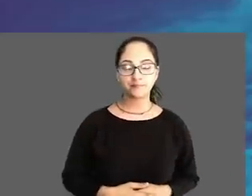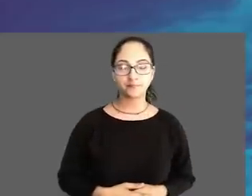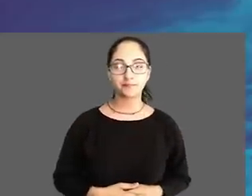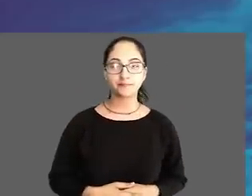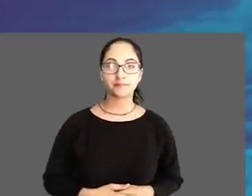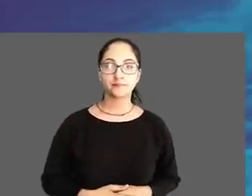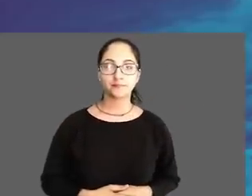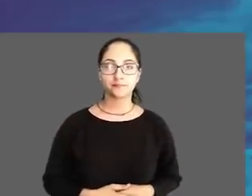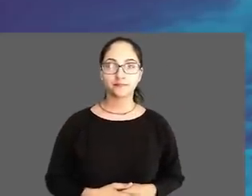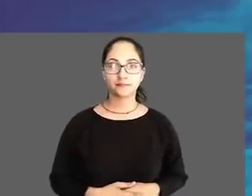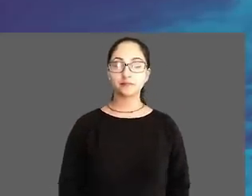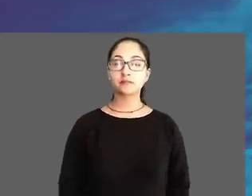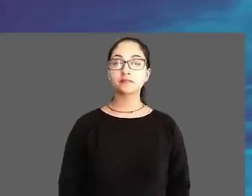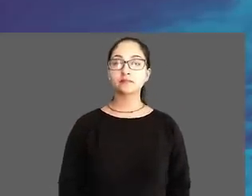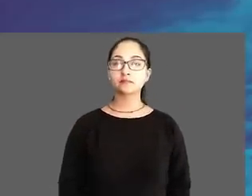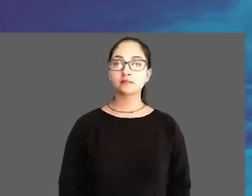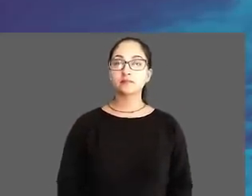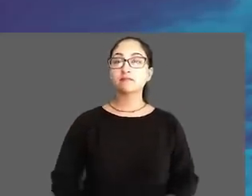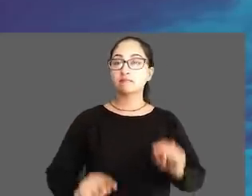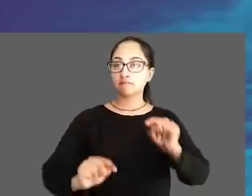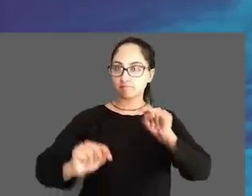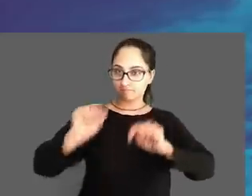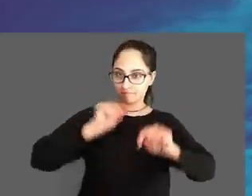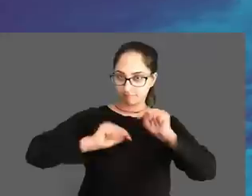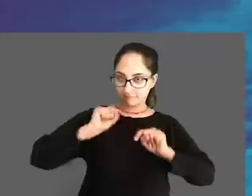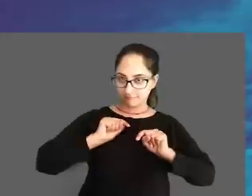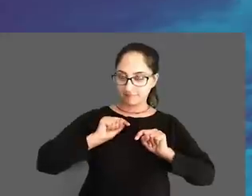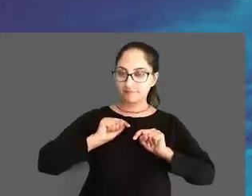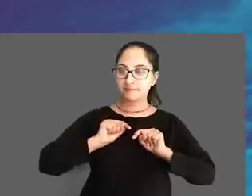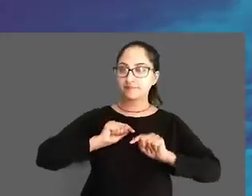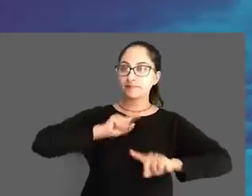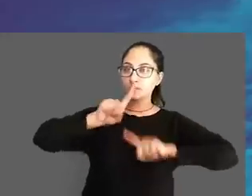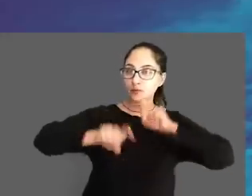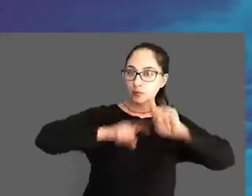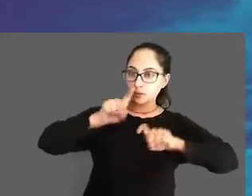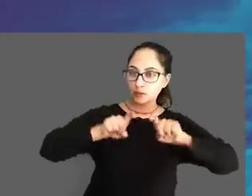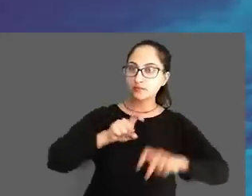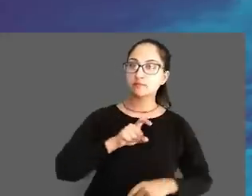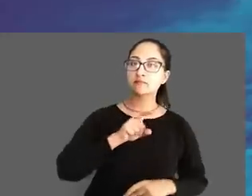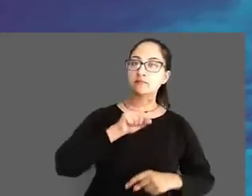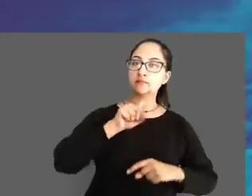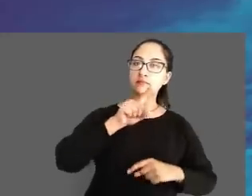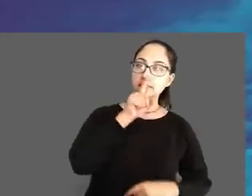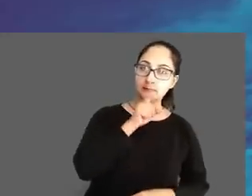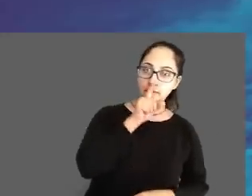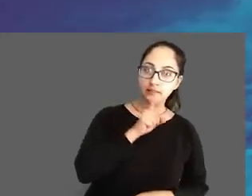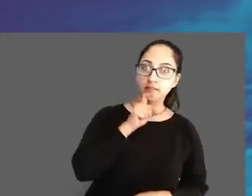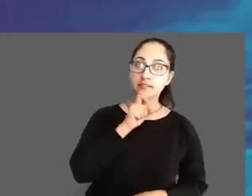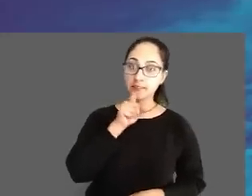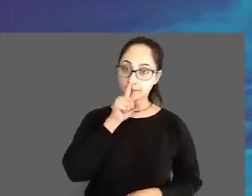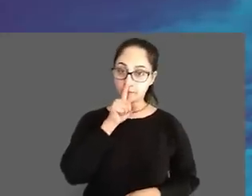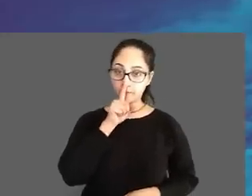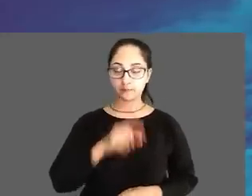certain periods of history, and this gave rise to the term assassins. Is that true?